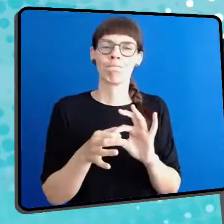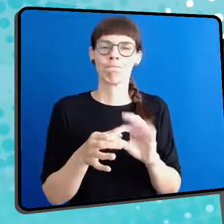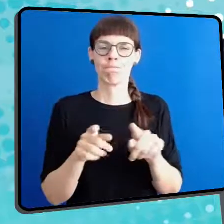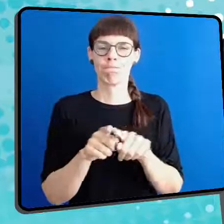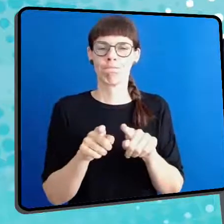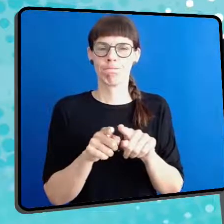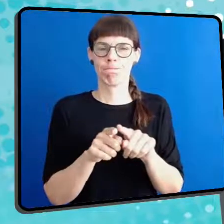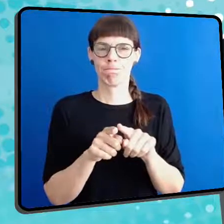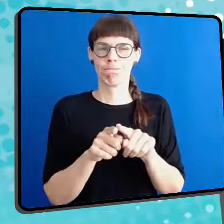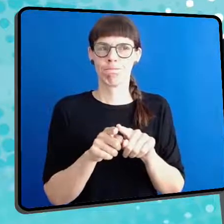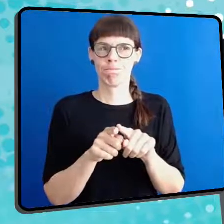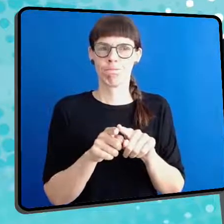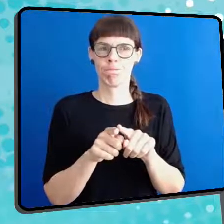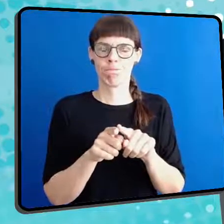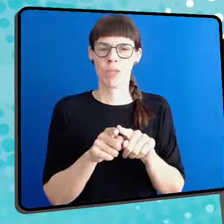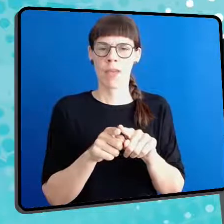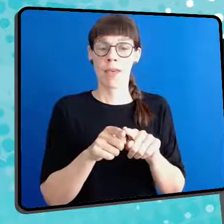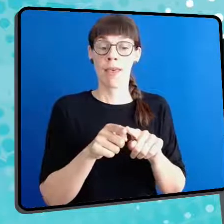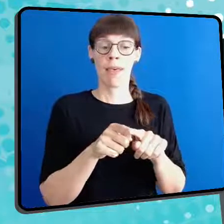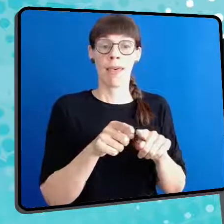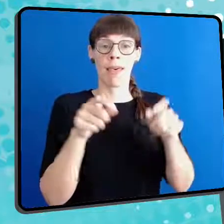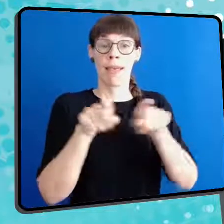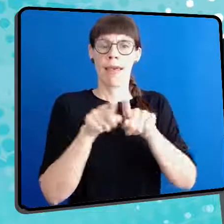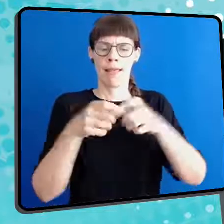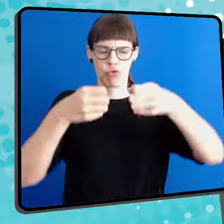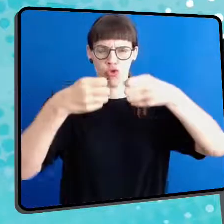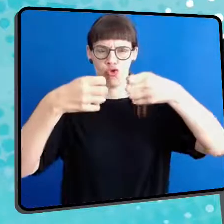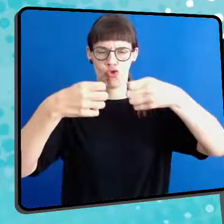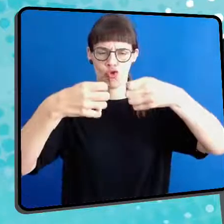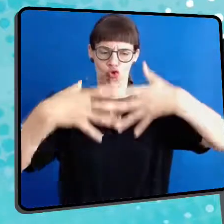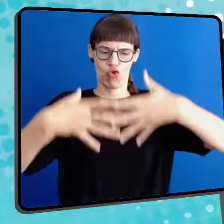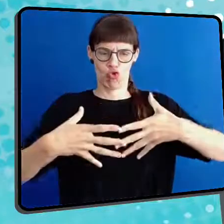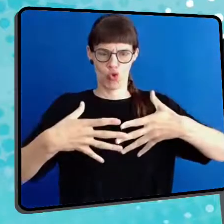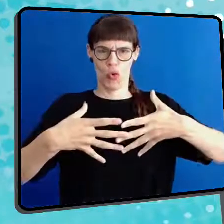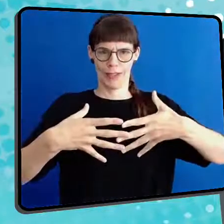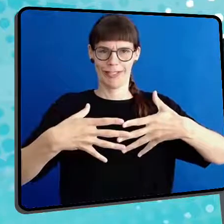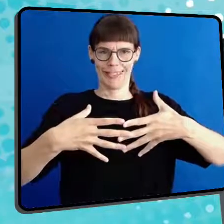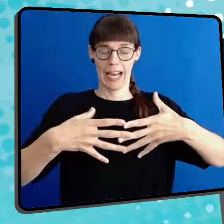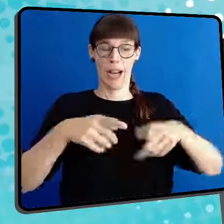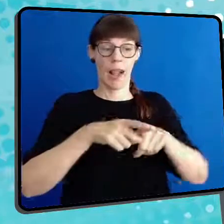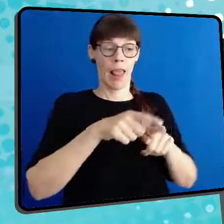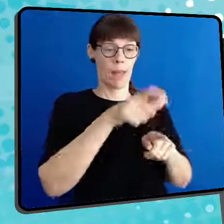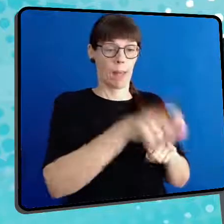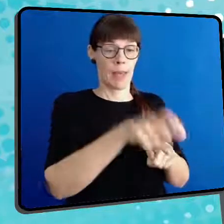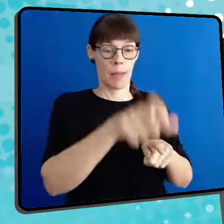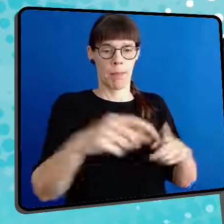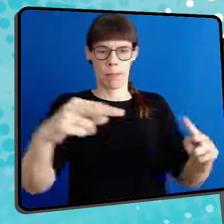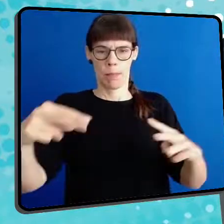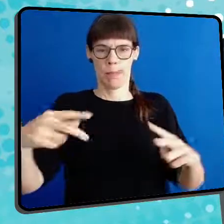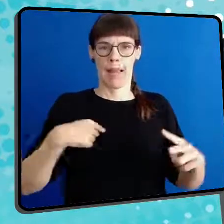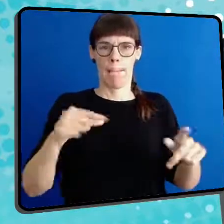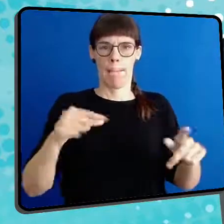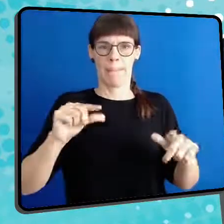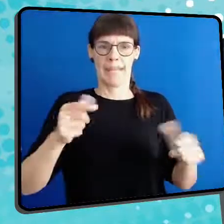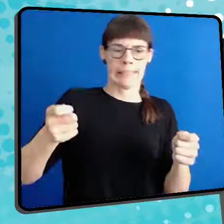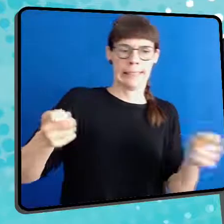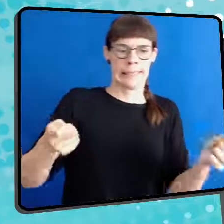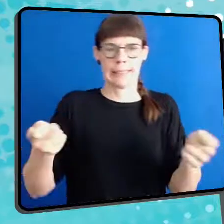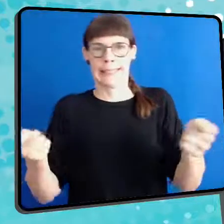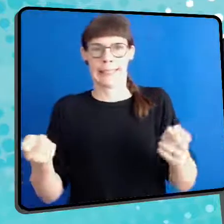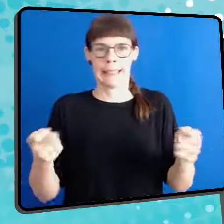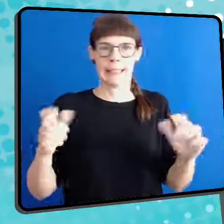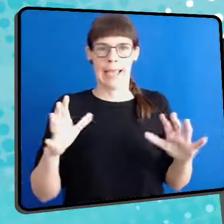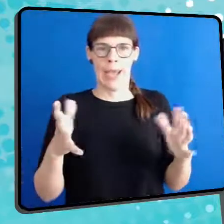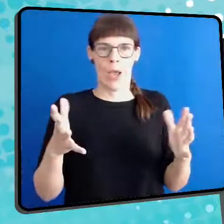or the visual bits that people look at. So you're always in that you own it bit, which means that